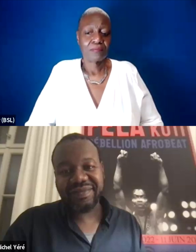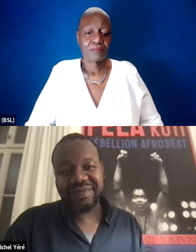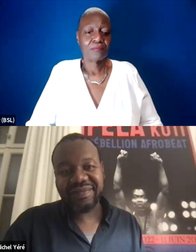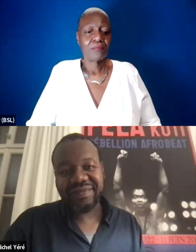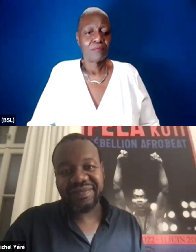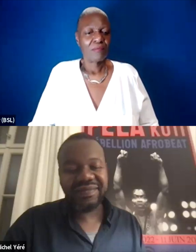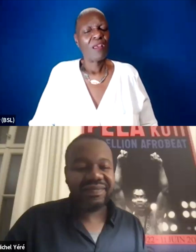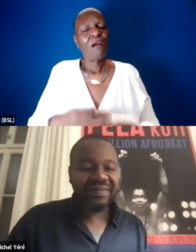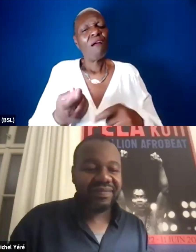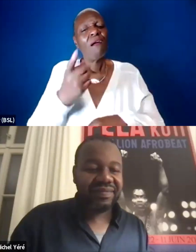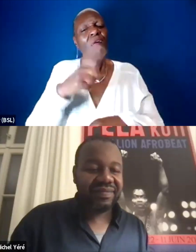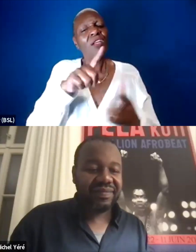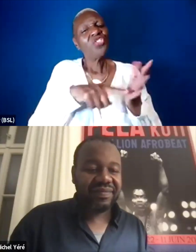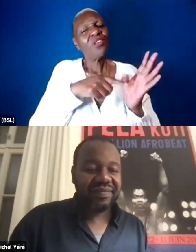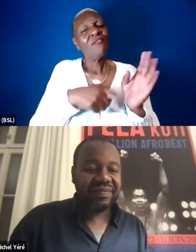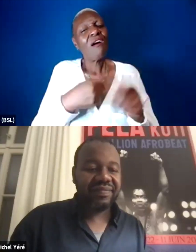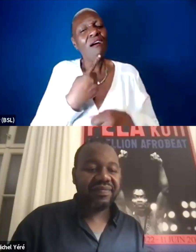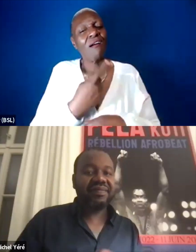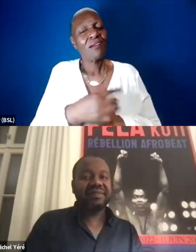Jennifer, to go back to what you were saying about